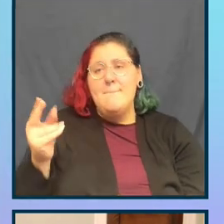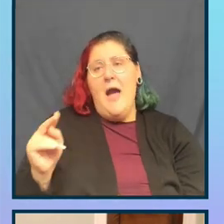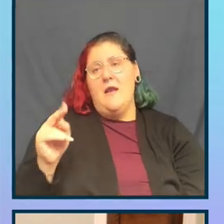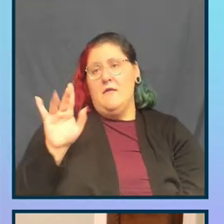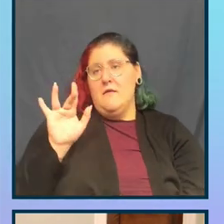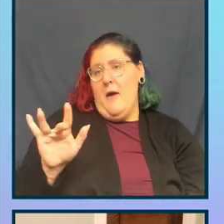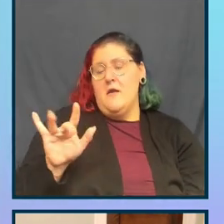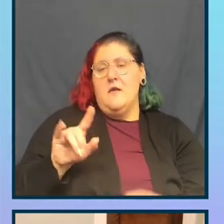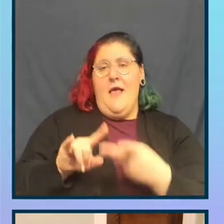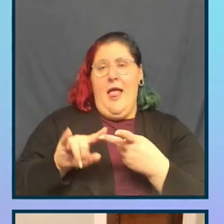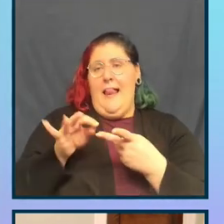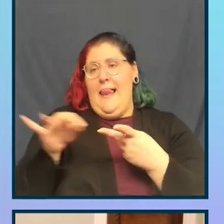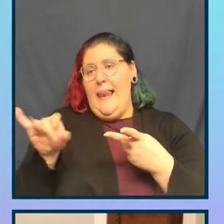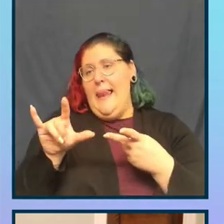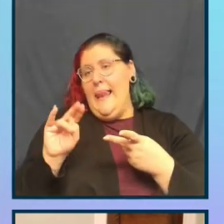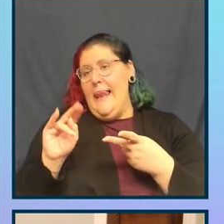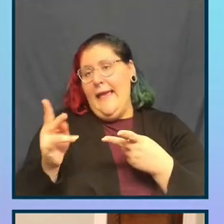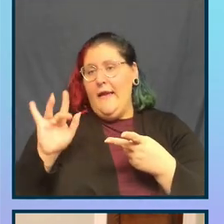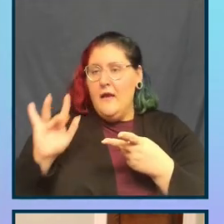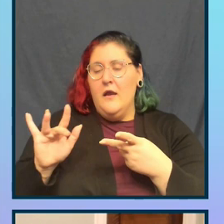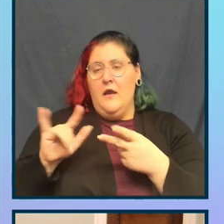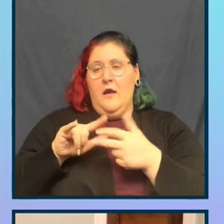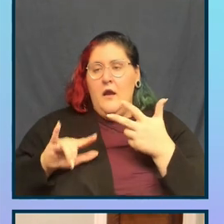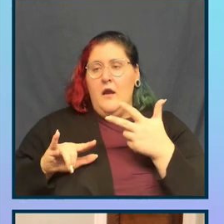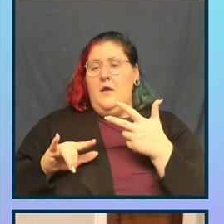when it's proper to use a link tag, et cetera, et cetera.